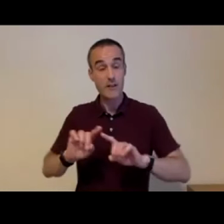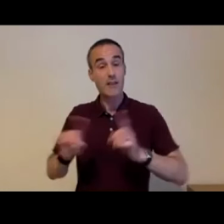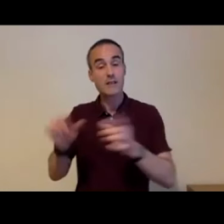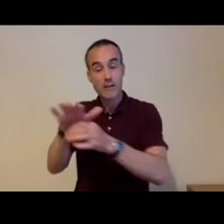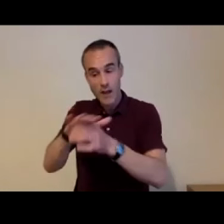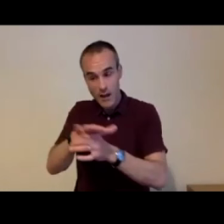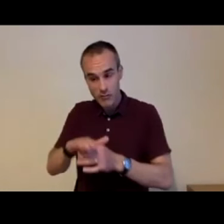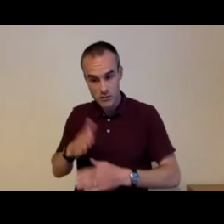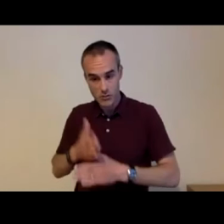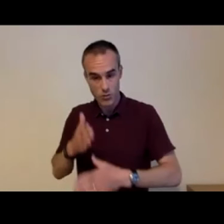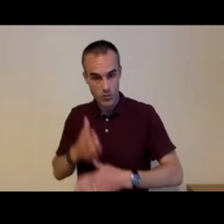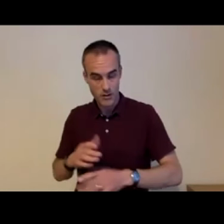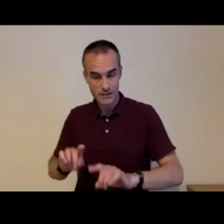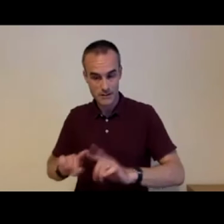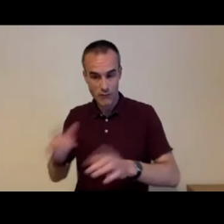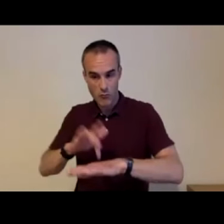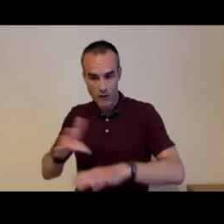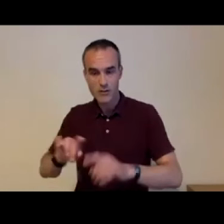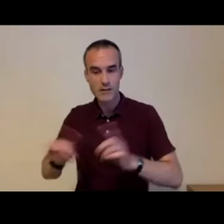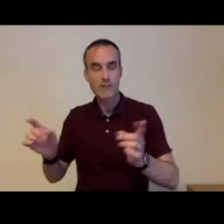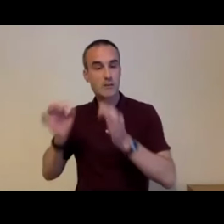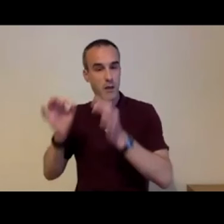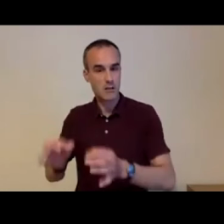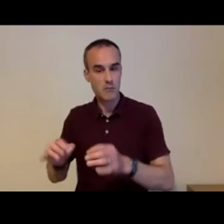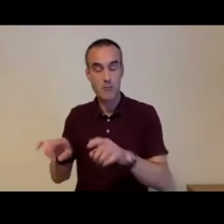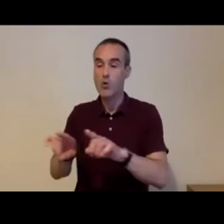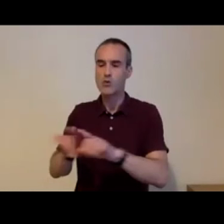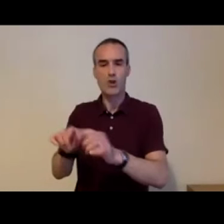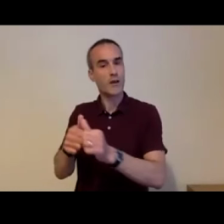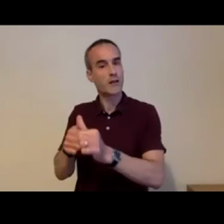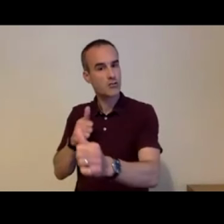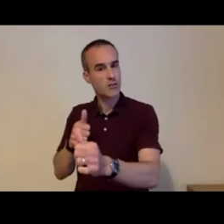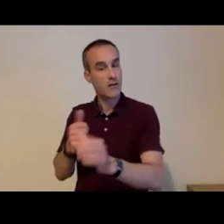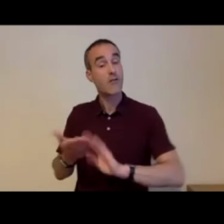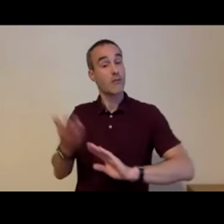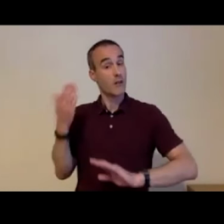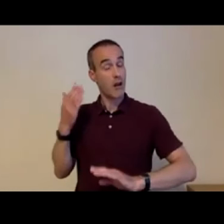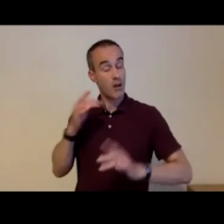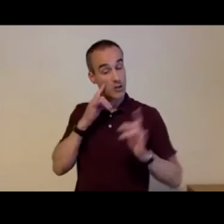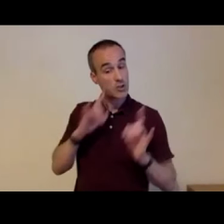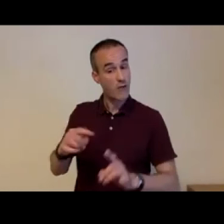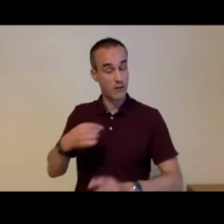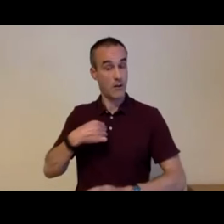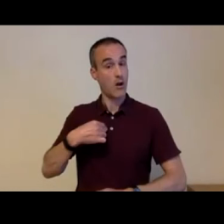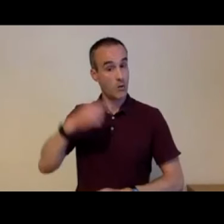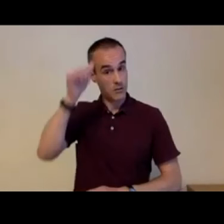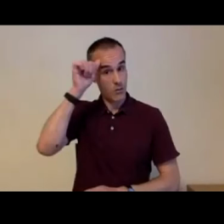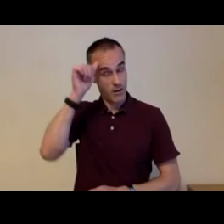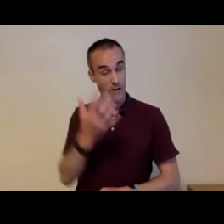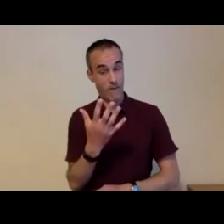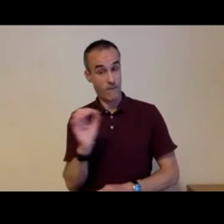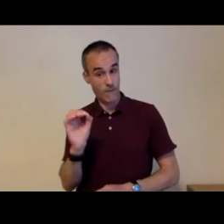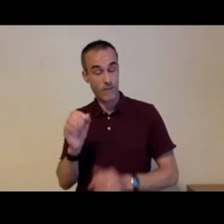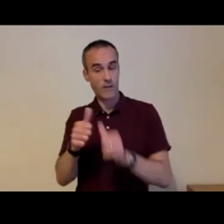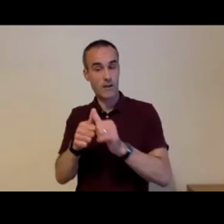but also with industry. The last survey I was aware of showed that nearly 50 companies were active in